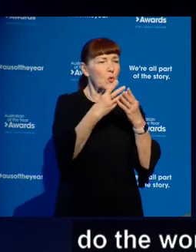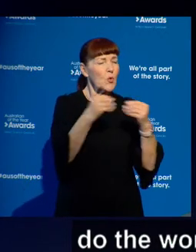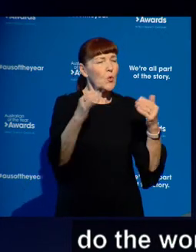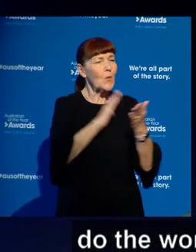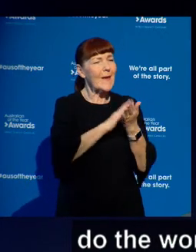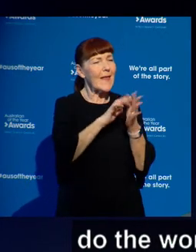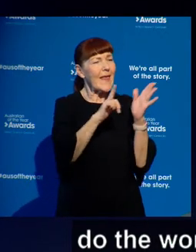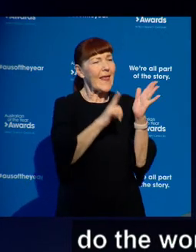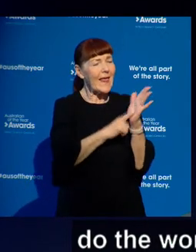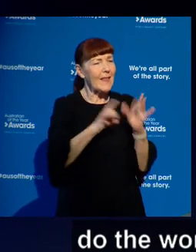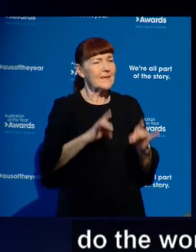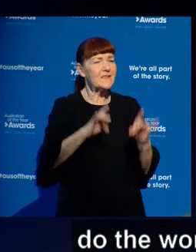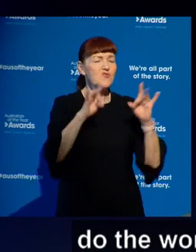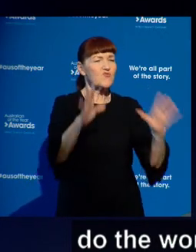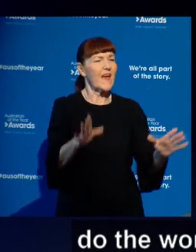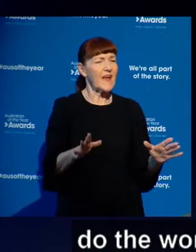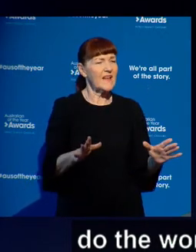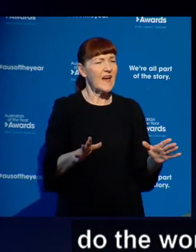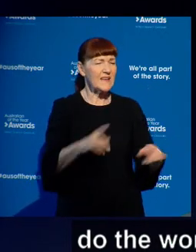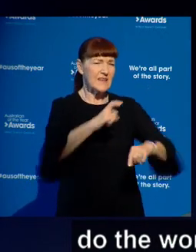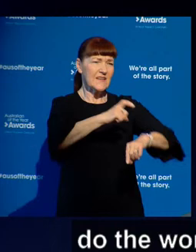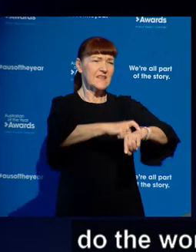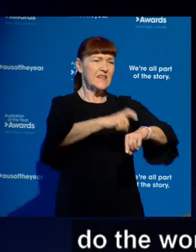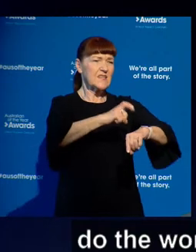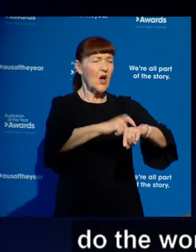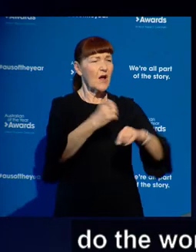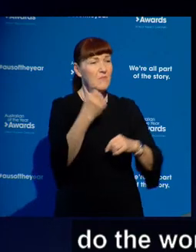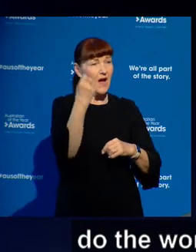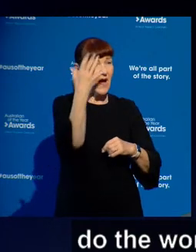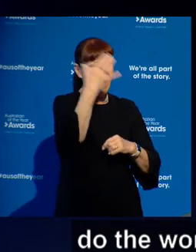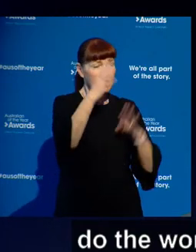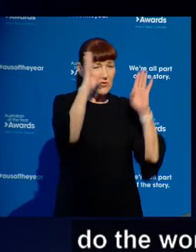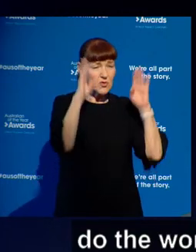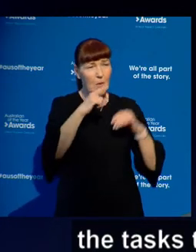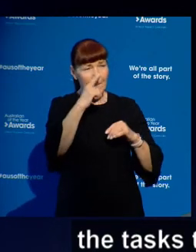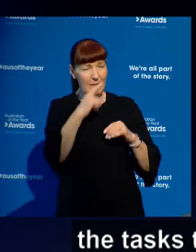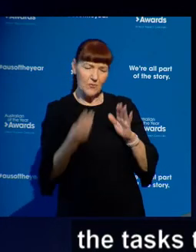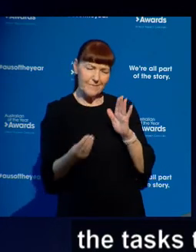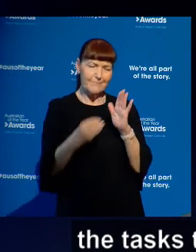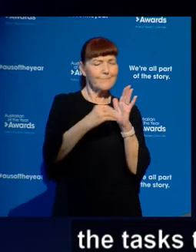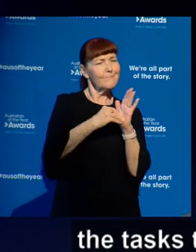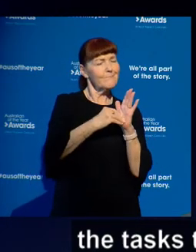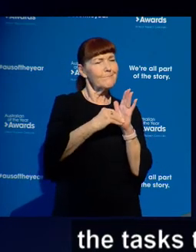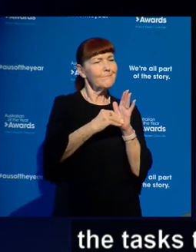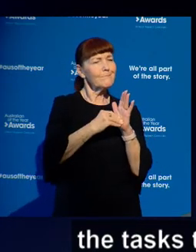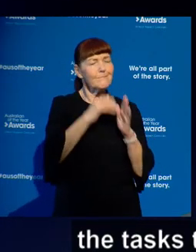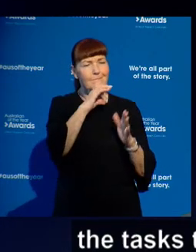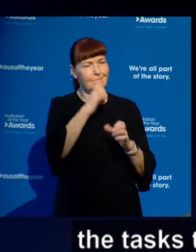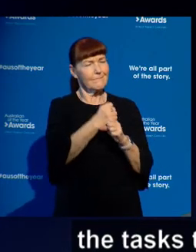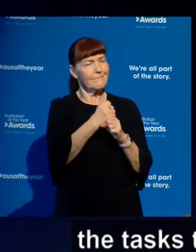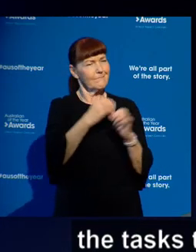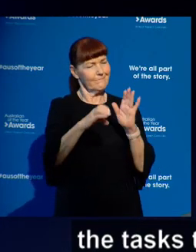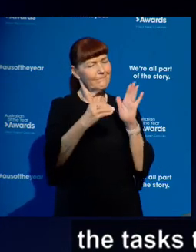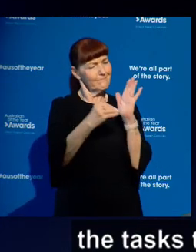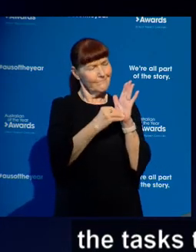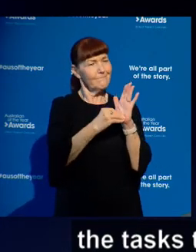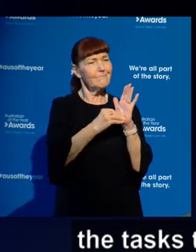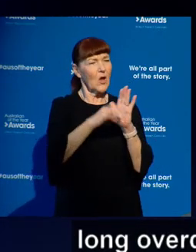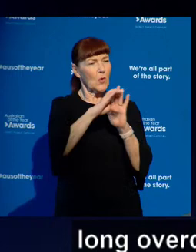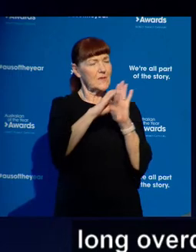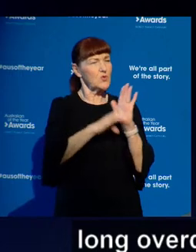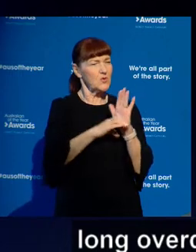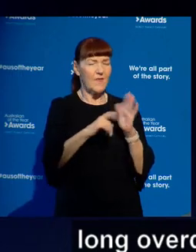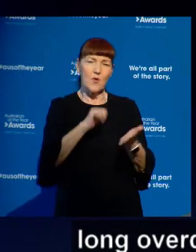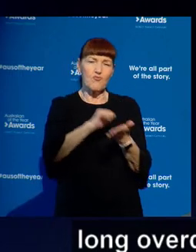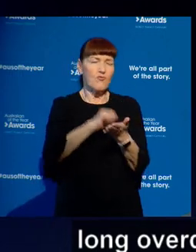I think it really is long overdue. And I think it's probably the most significant thing that's on our agenda these days. And I think there's an appetite for it, and this is